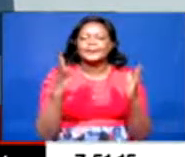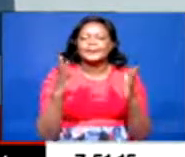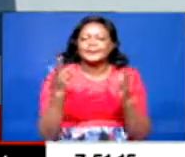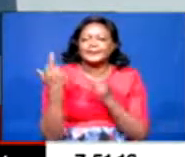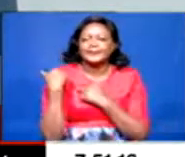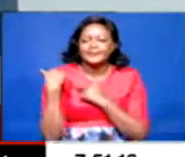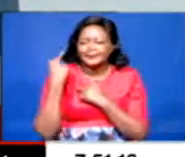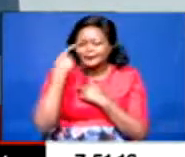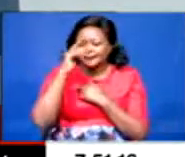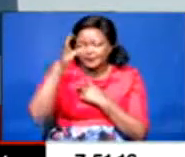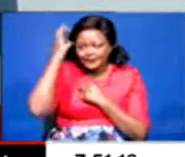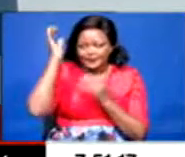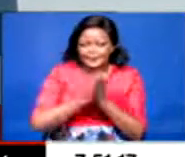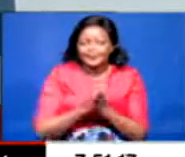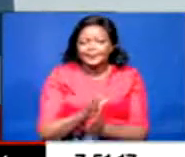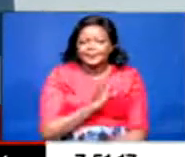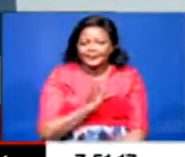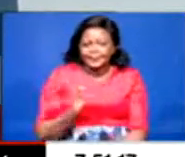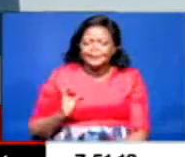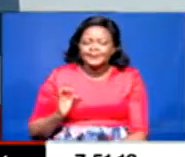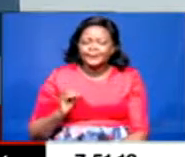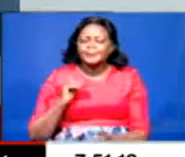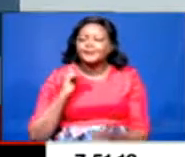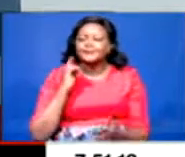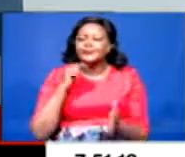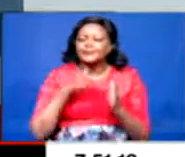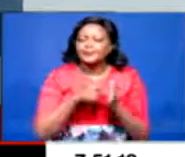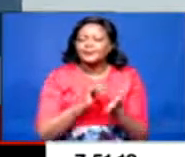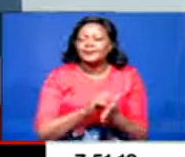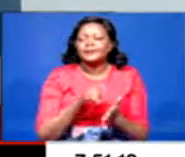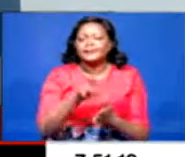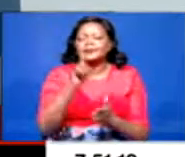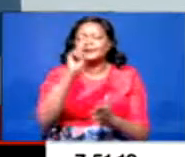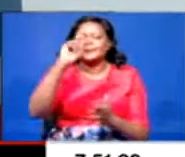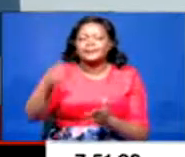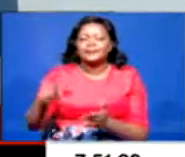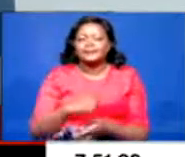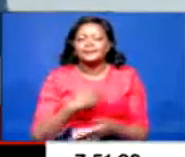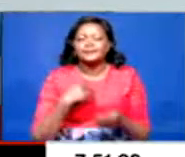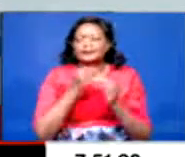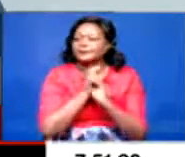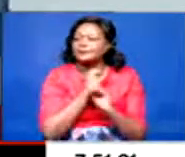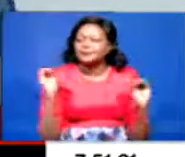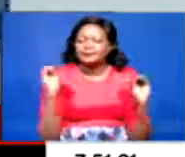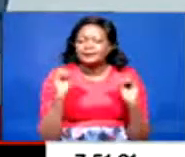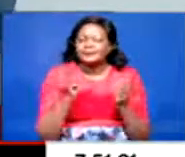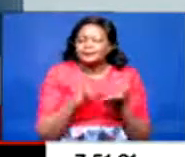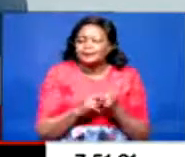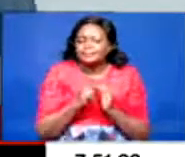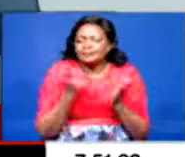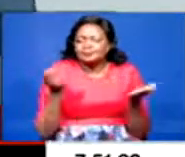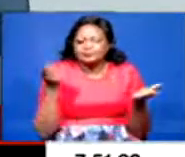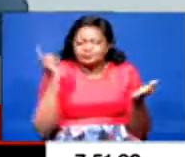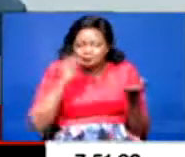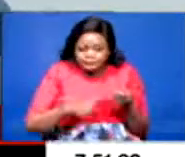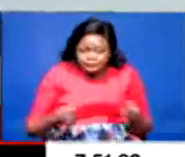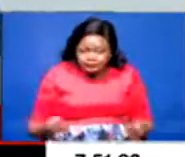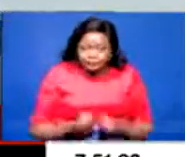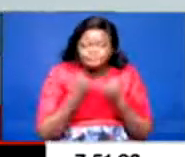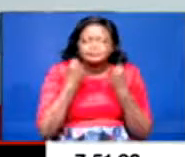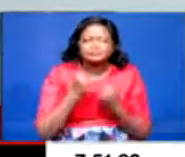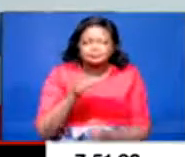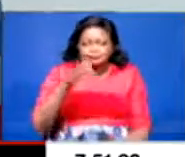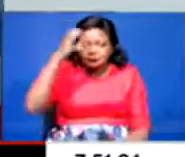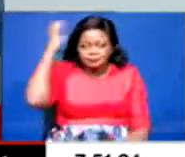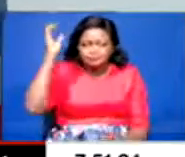the commission to redeem themselves, and as you've said, for them to live on a high. What do you think is running through the head of Chebukati and his